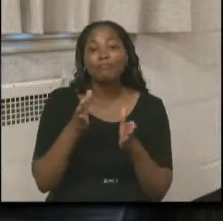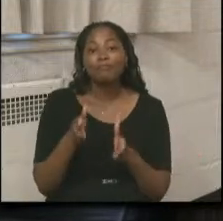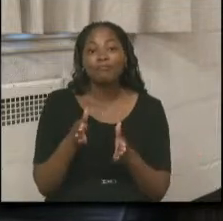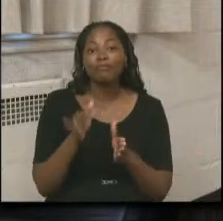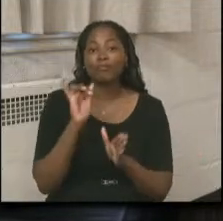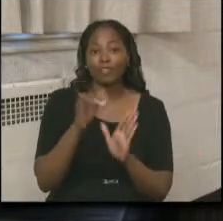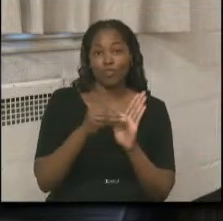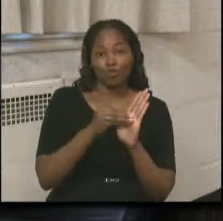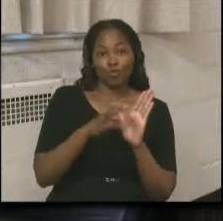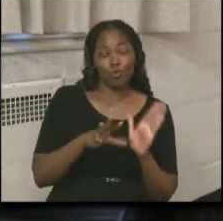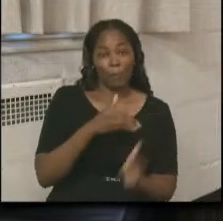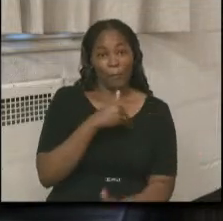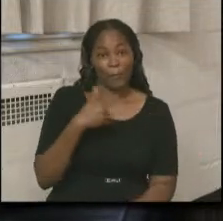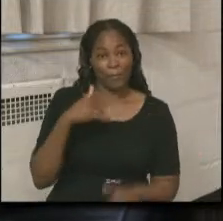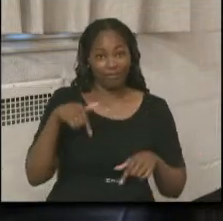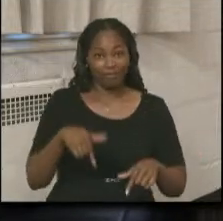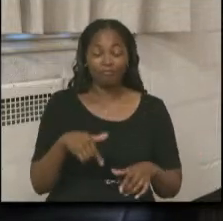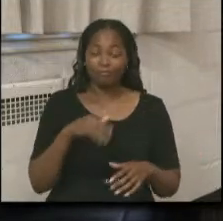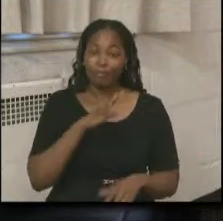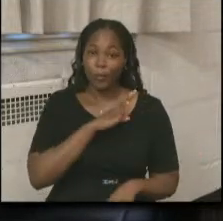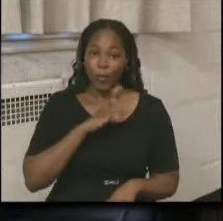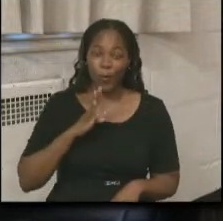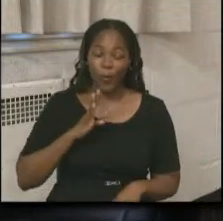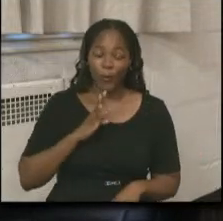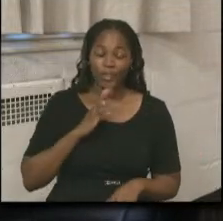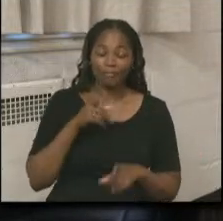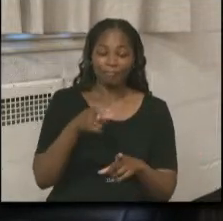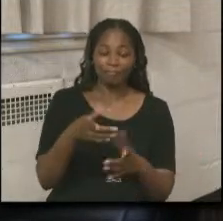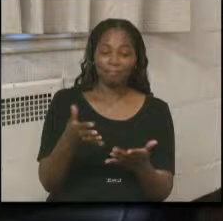student member of the board,